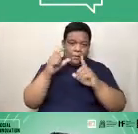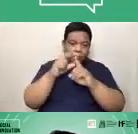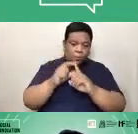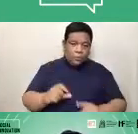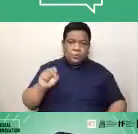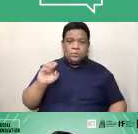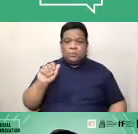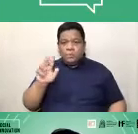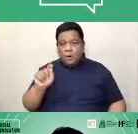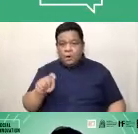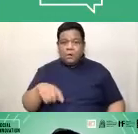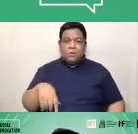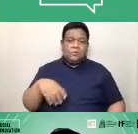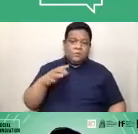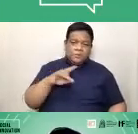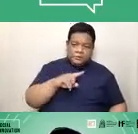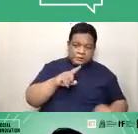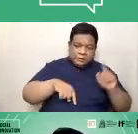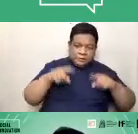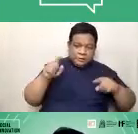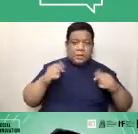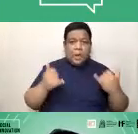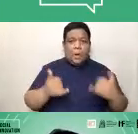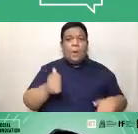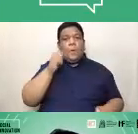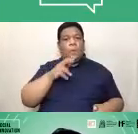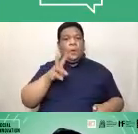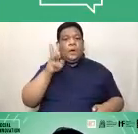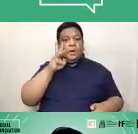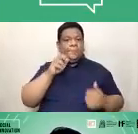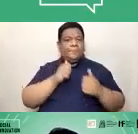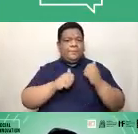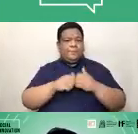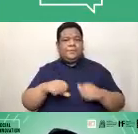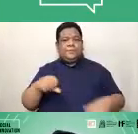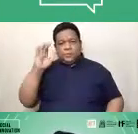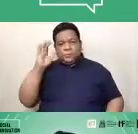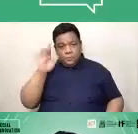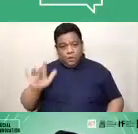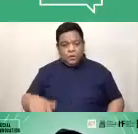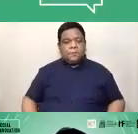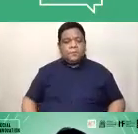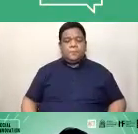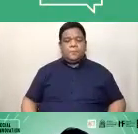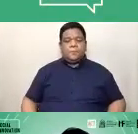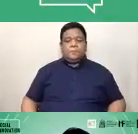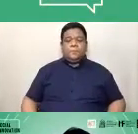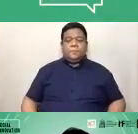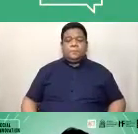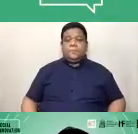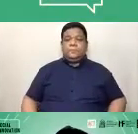smartphone, smart home. So we at least have a established definition for smart.